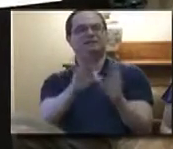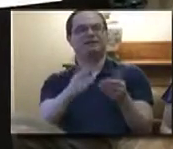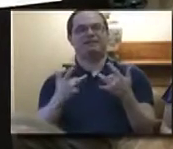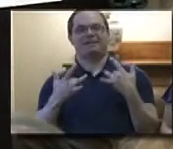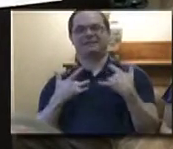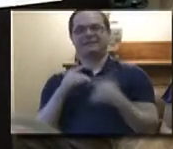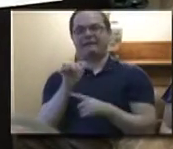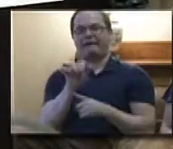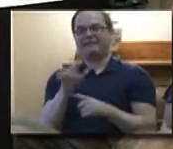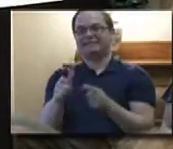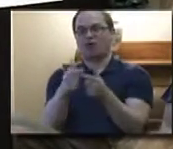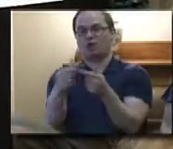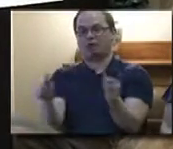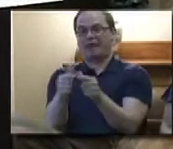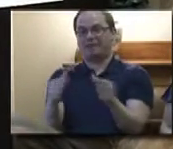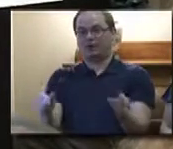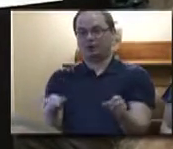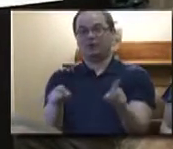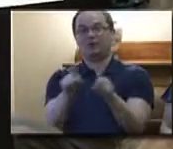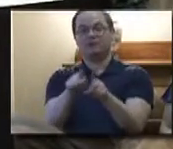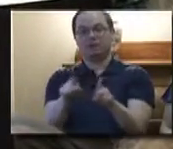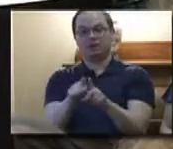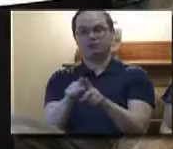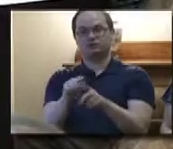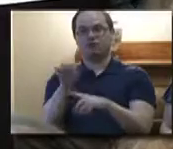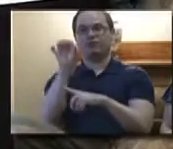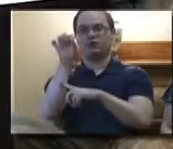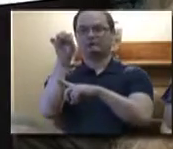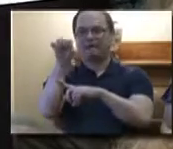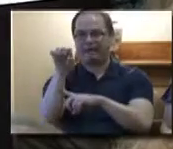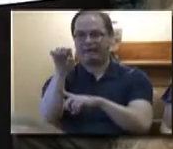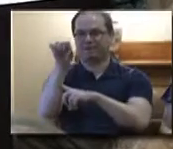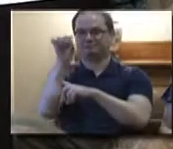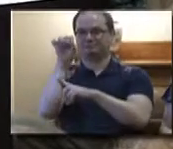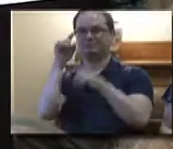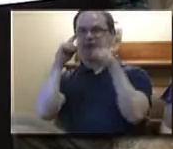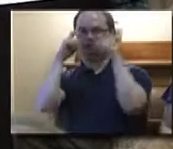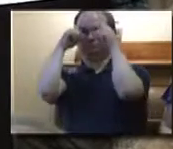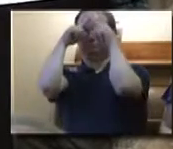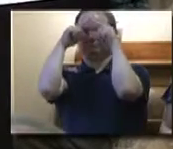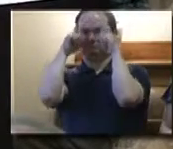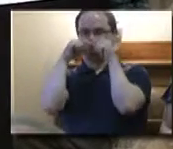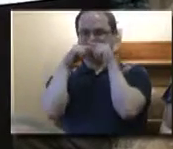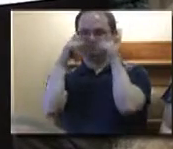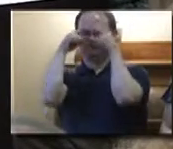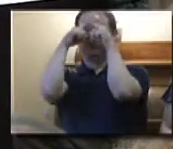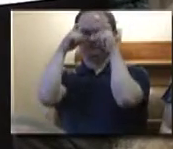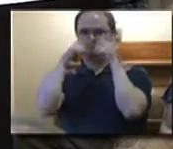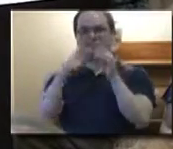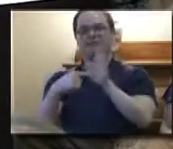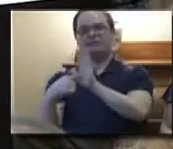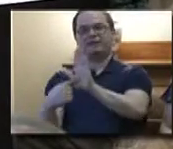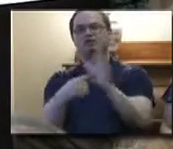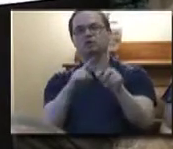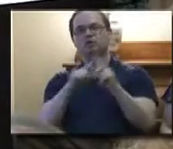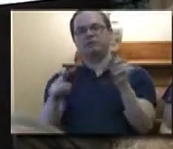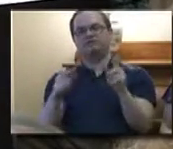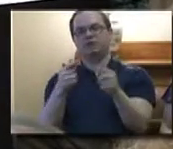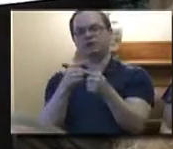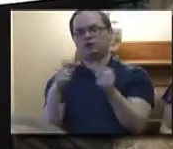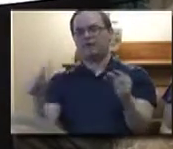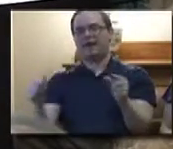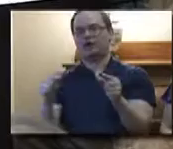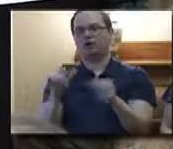on ASL grammar, but there's all sorts of, you know, head leans and head tilts and eyebrow raises that do signal different grammatical forms.